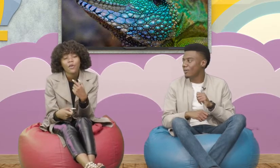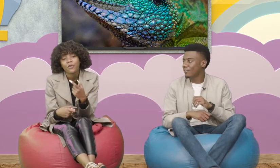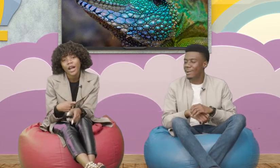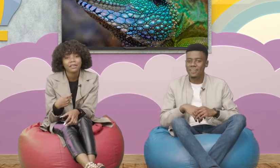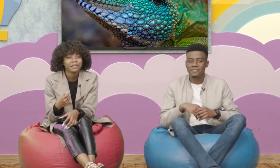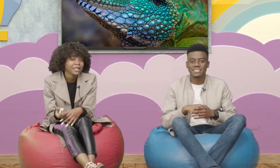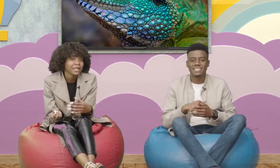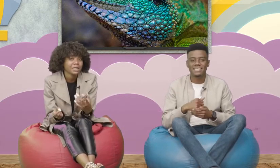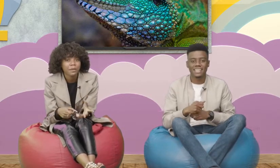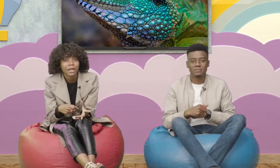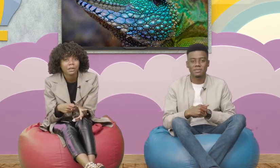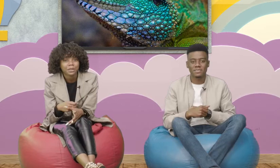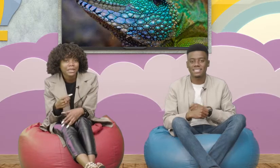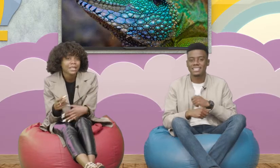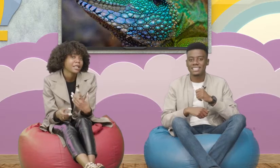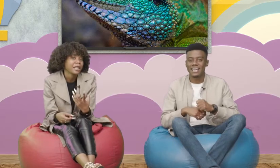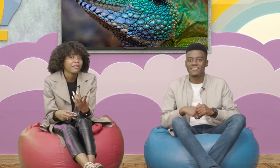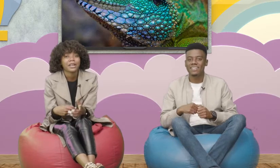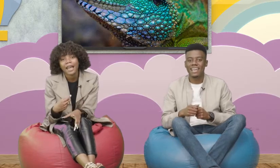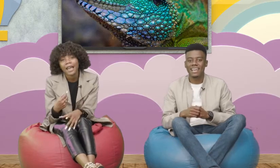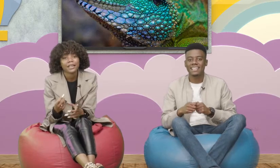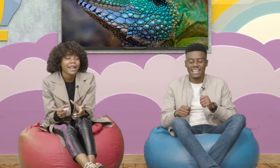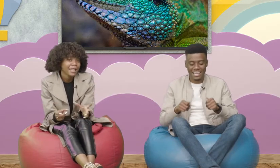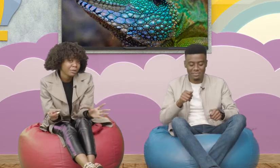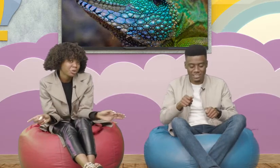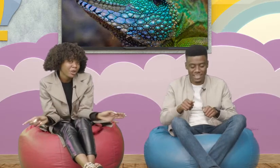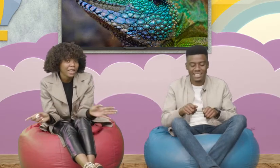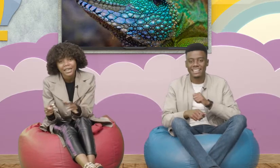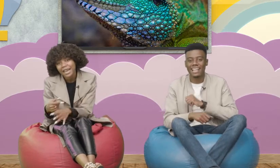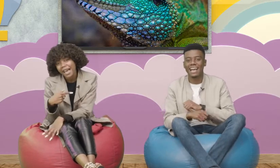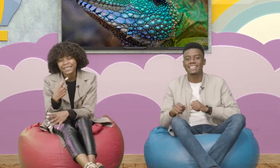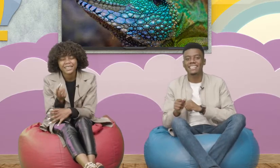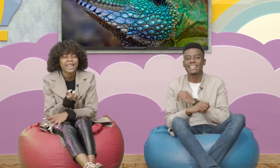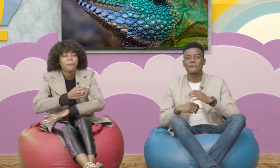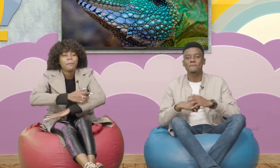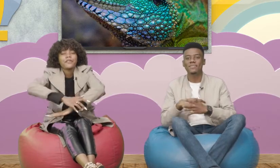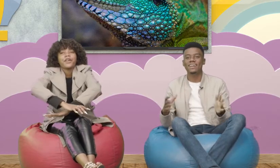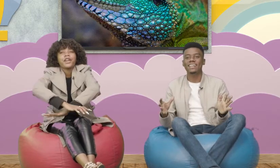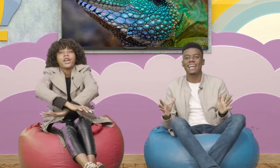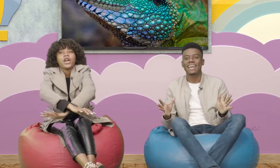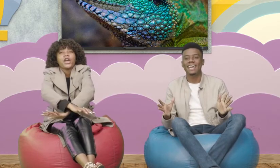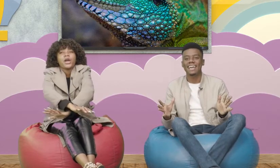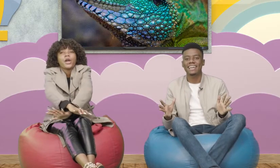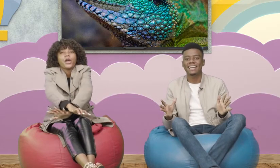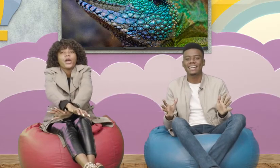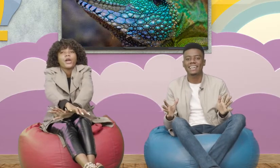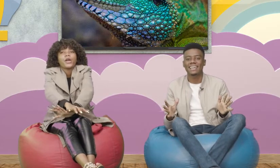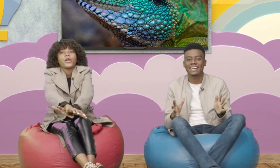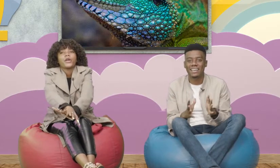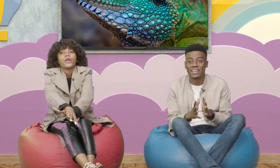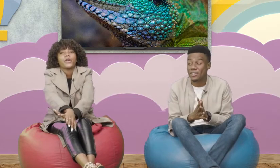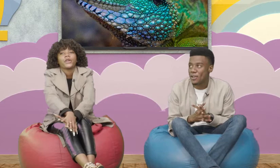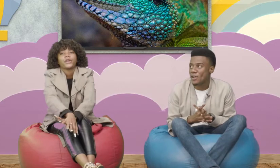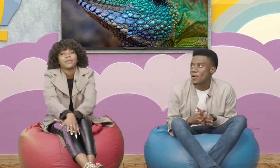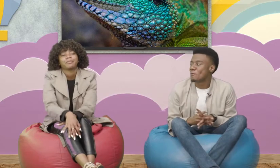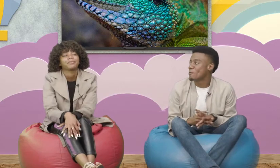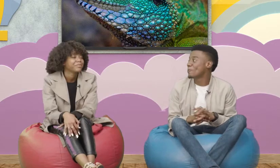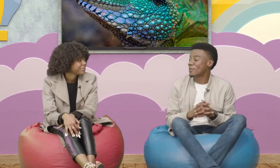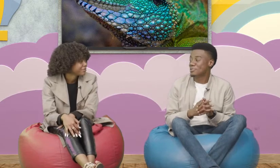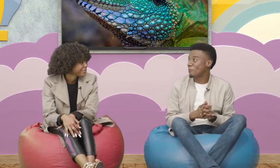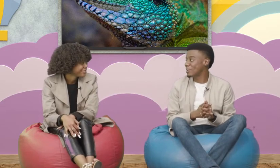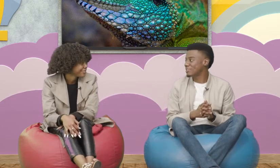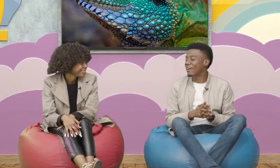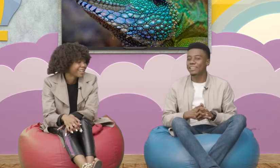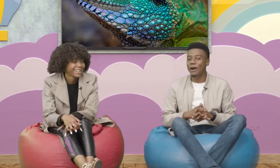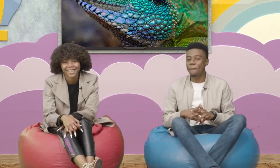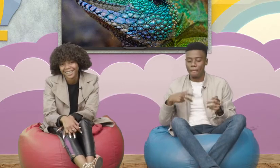door. 5, 6, grab some sticks. 7, 8, lay them straight. 9, 10, a big fat hen. Ooh, we